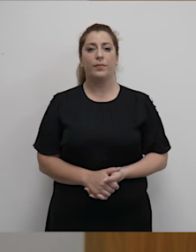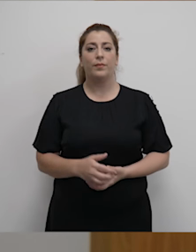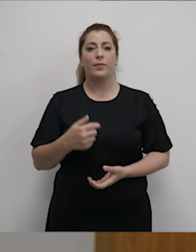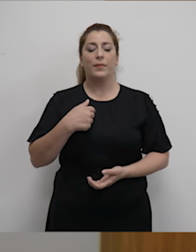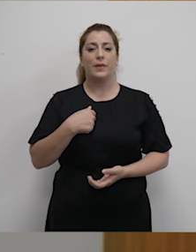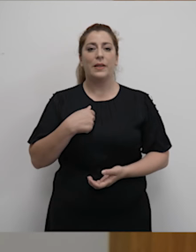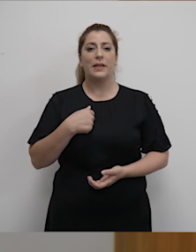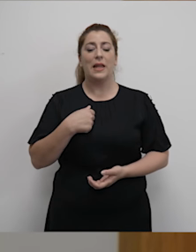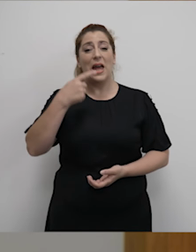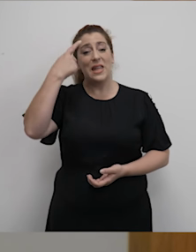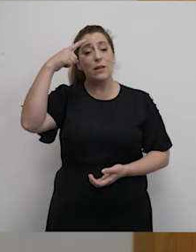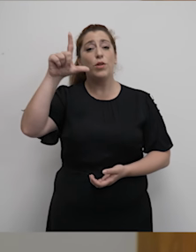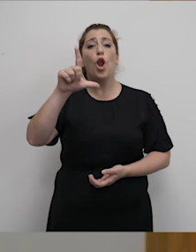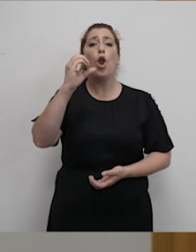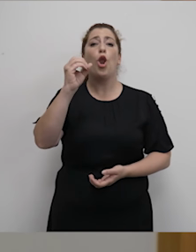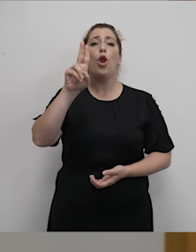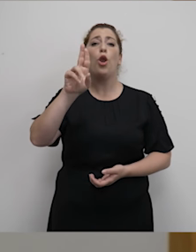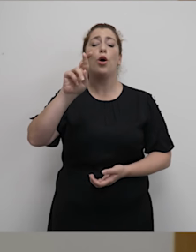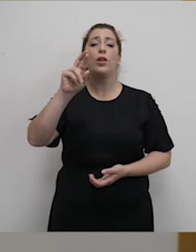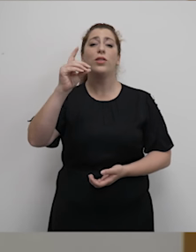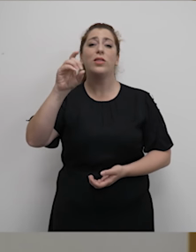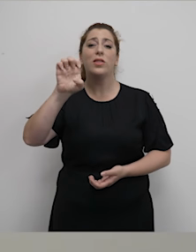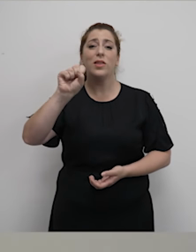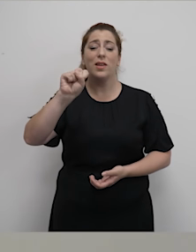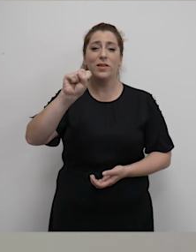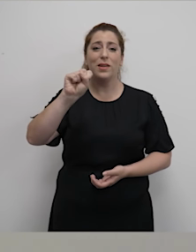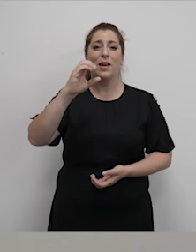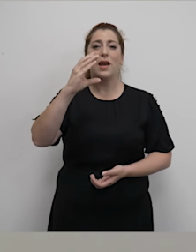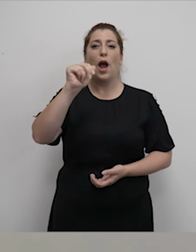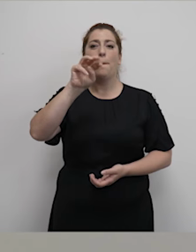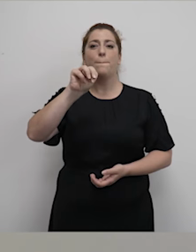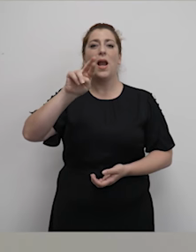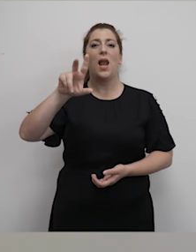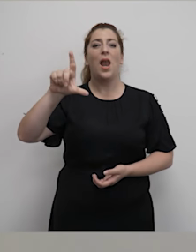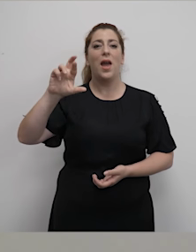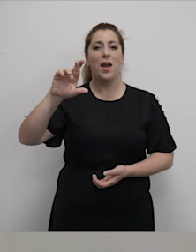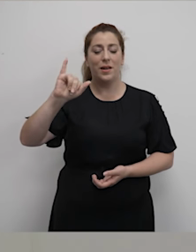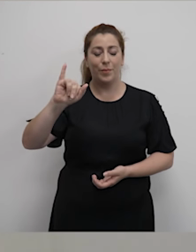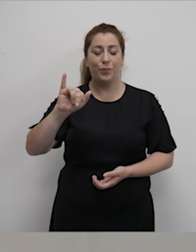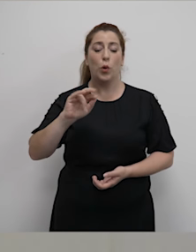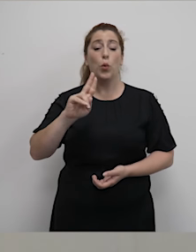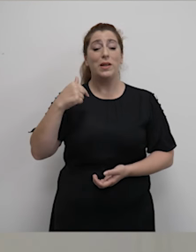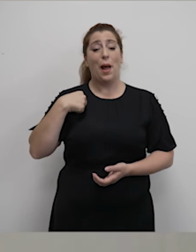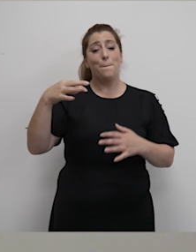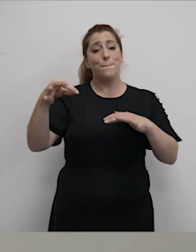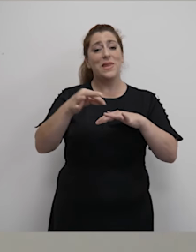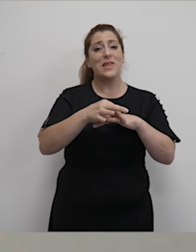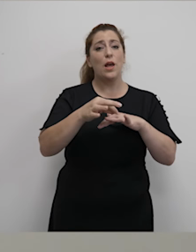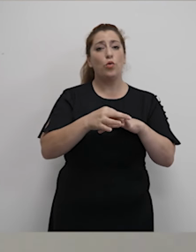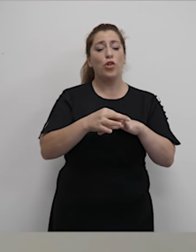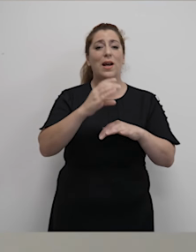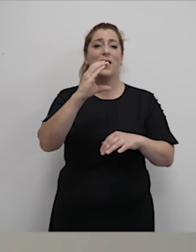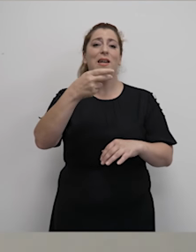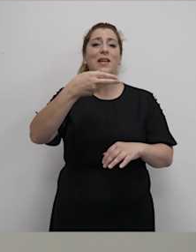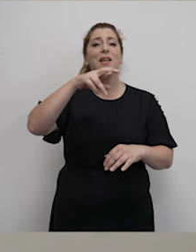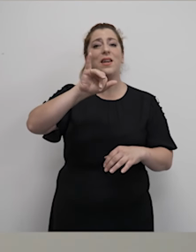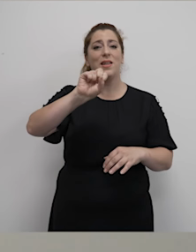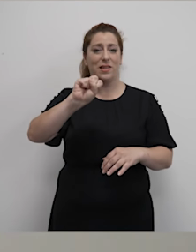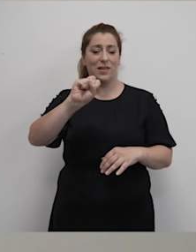You know, Lourdes Camilleri. Nina qadħal qormi, parroċċa ta' San Giorgio. Umi żewġa Chris Camilleri li għandu disabilita u